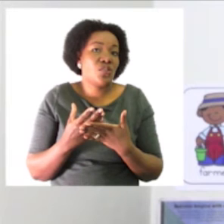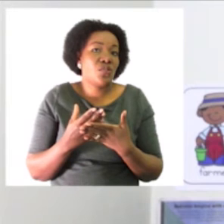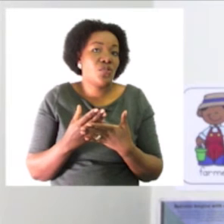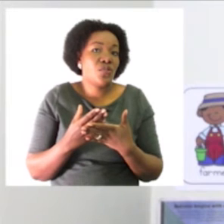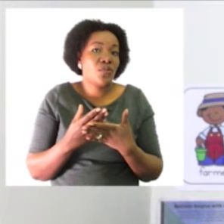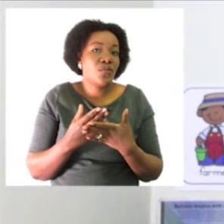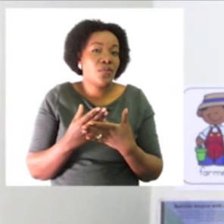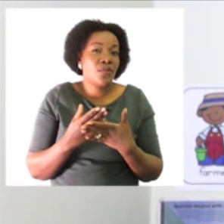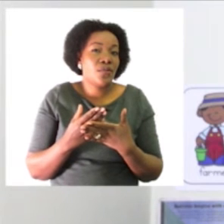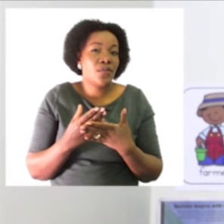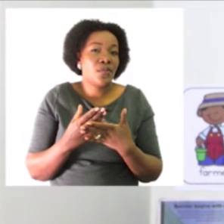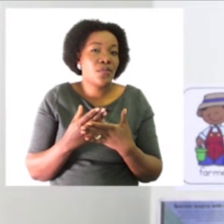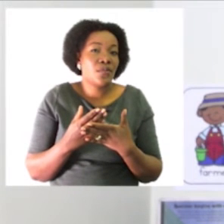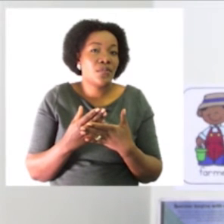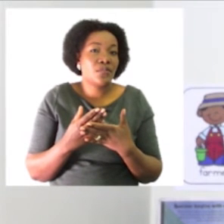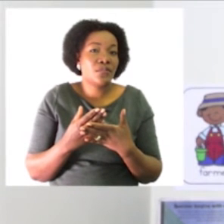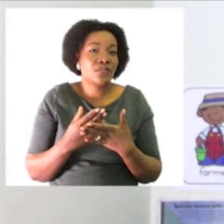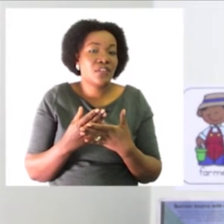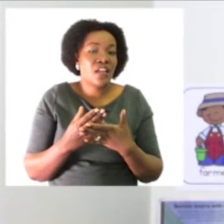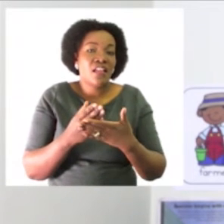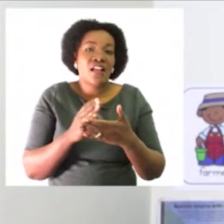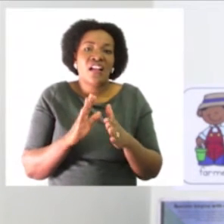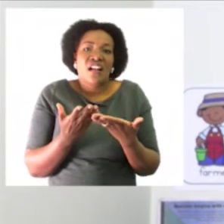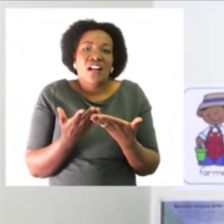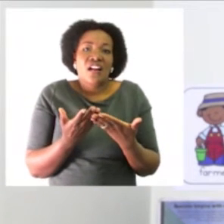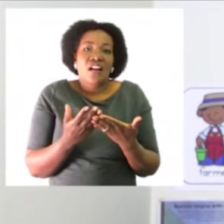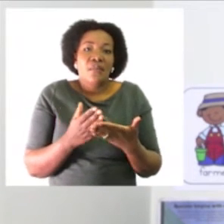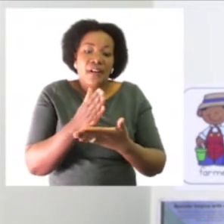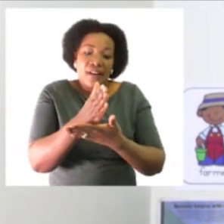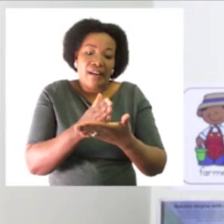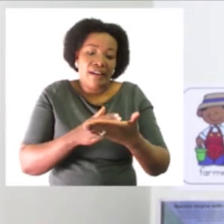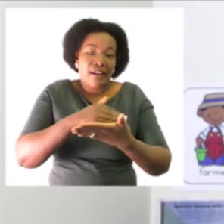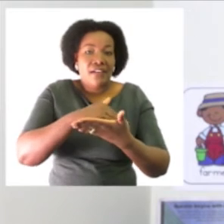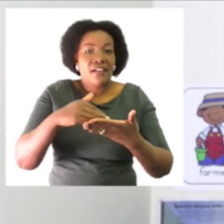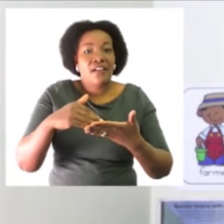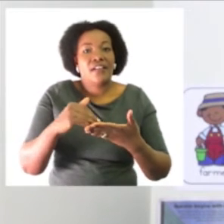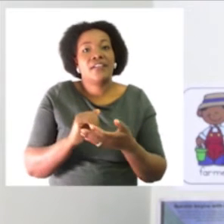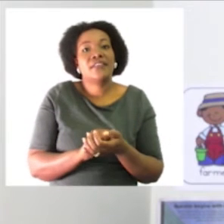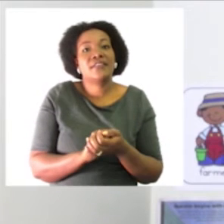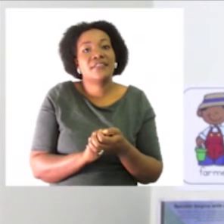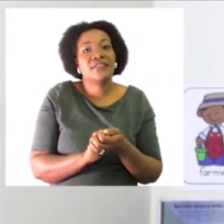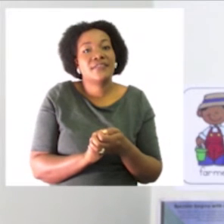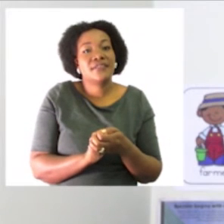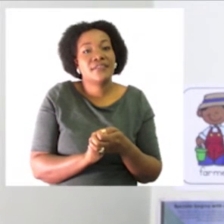side. Okay, how about a quarter? That is just half. We have done fractions, remember?